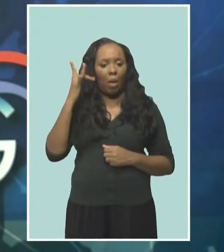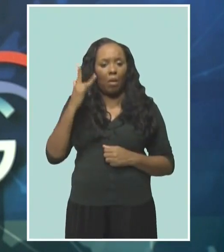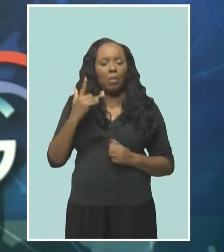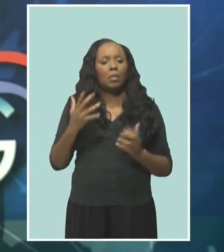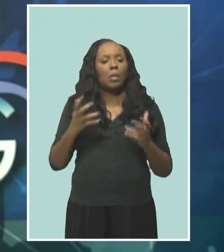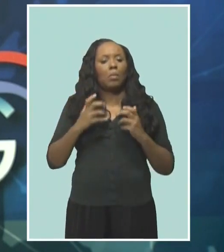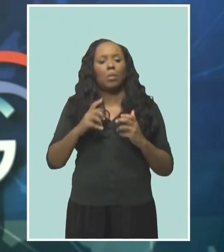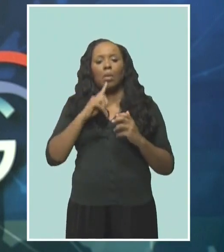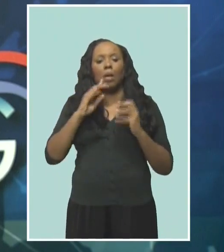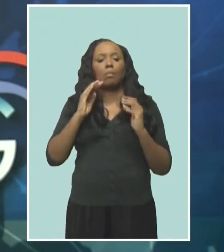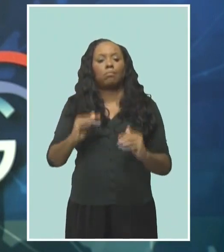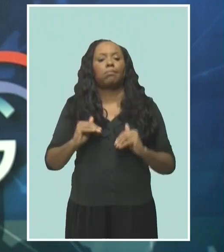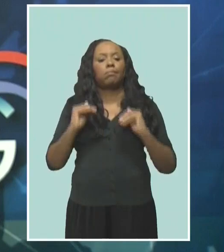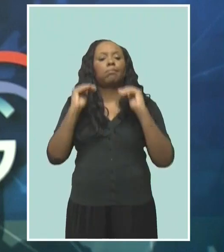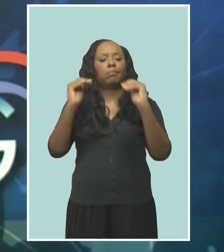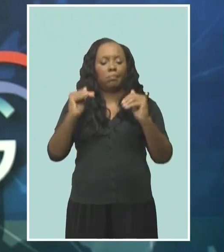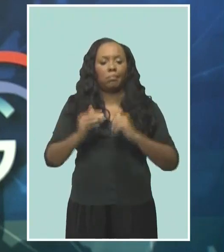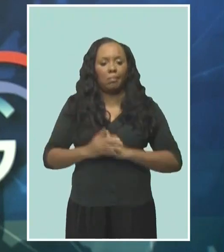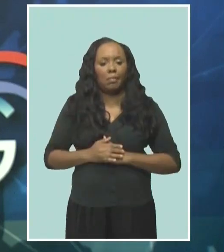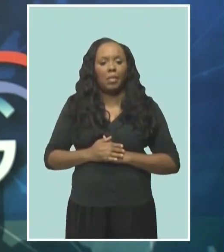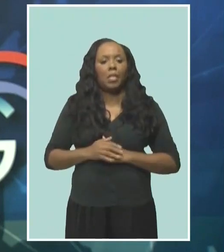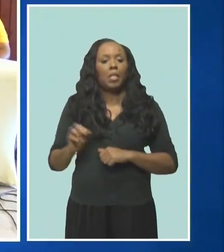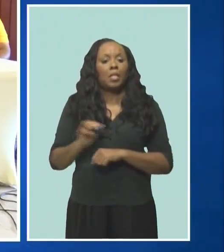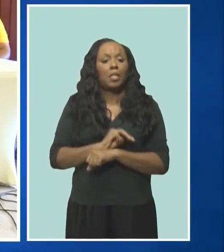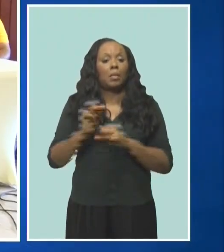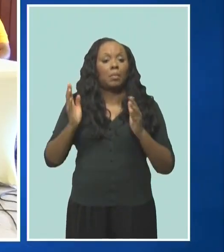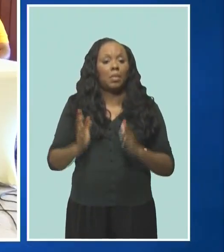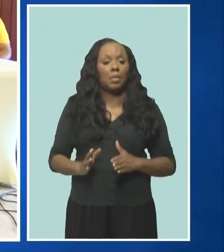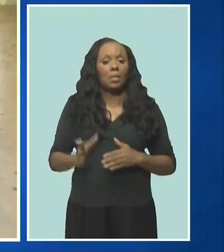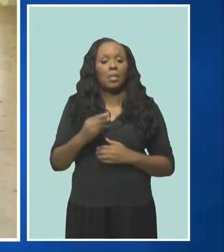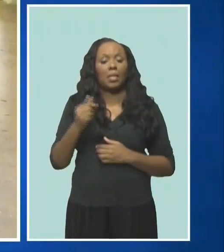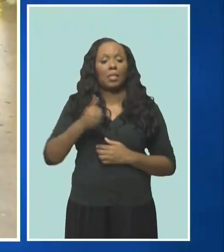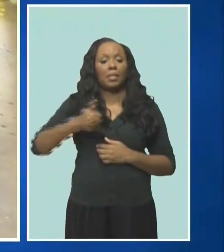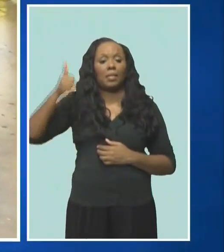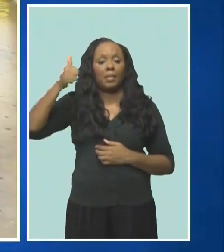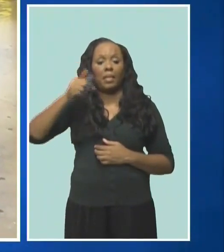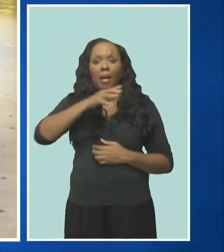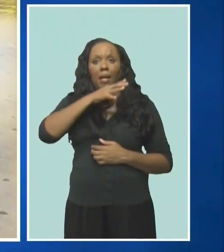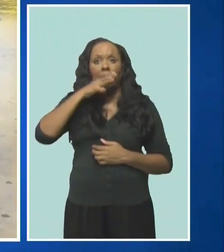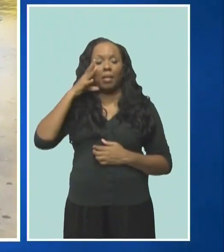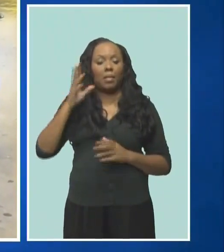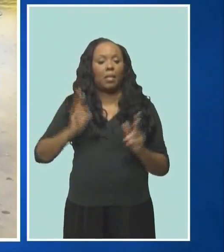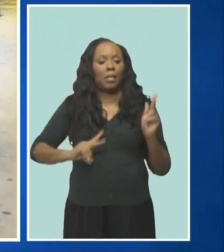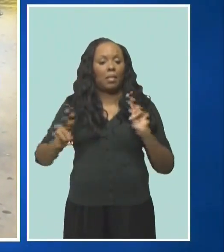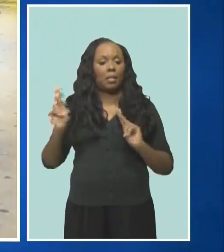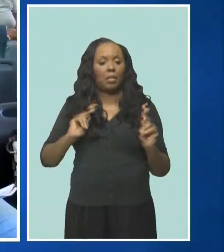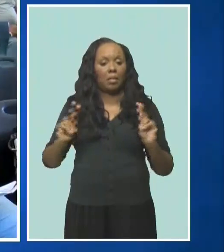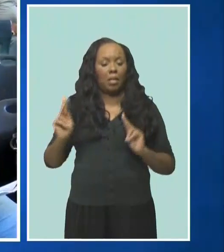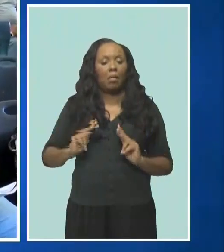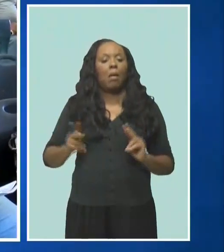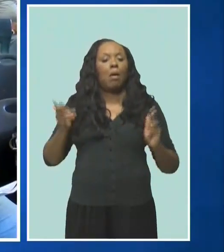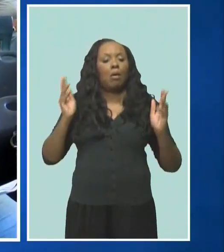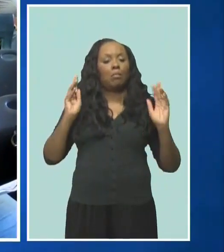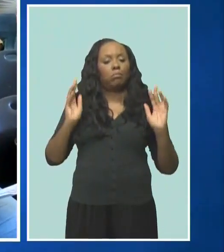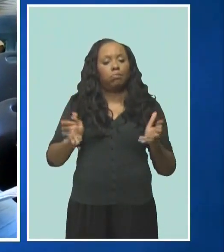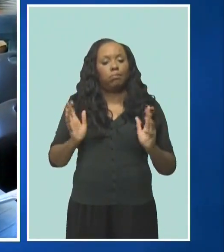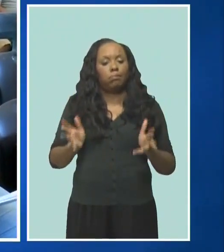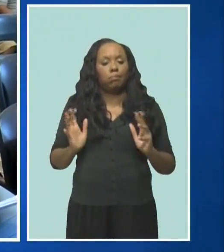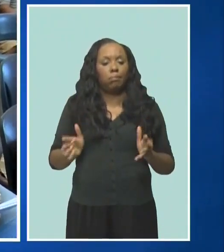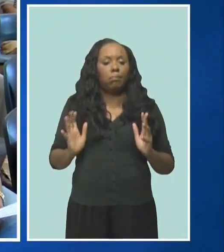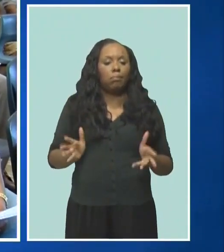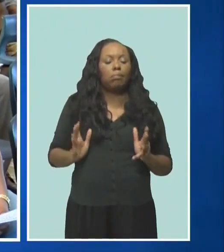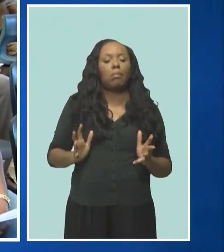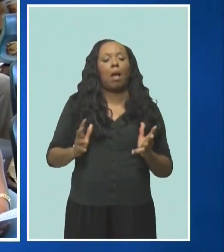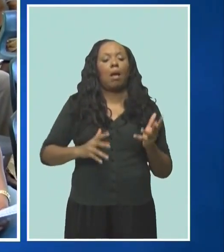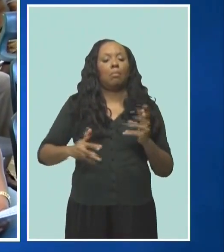that rural parish forward. Minister Indar Ware, flanked by senior agricultural officials, along with the MP for St. Andrew,